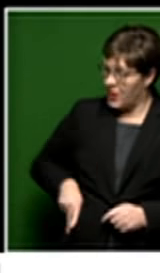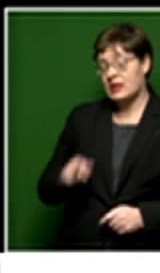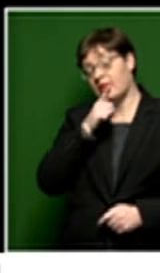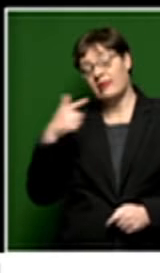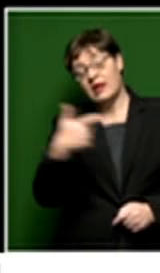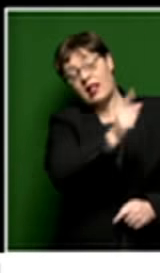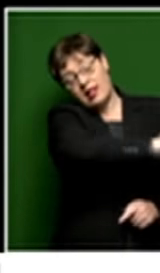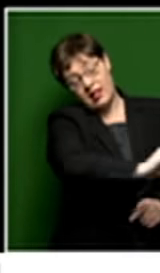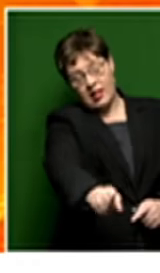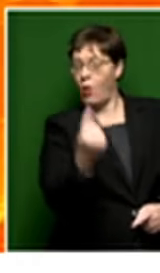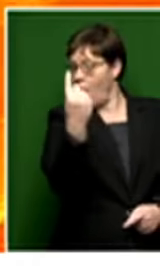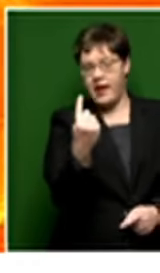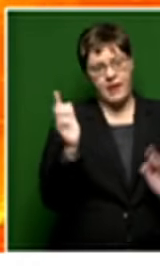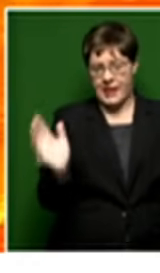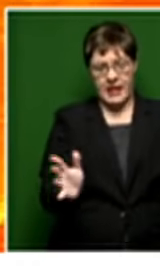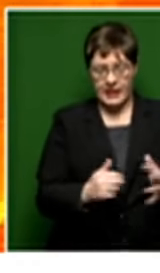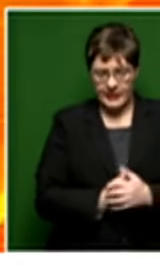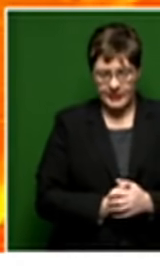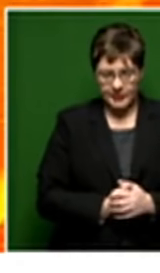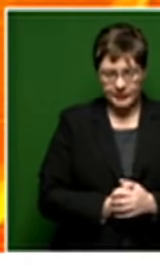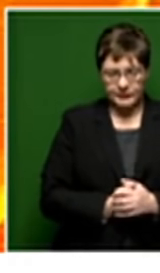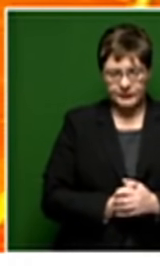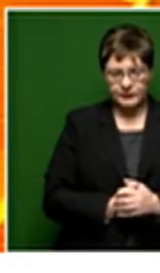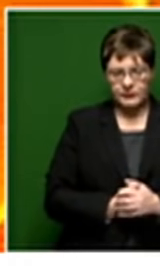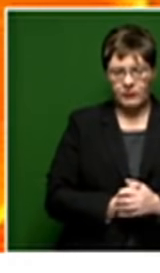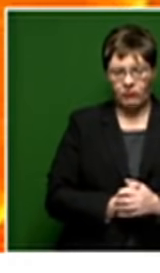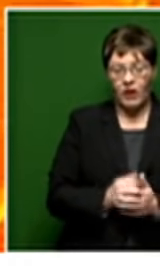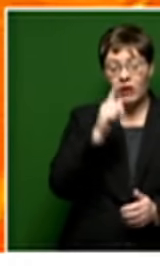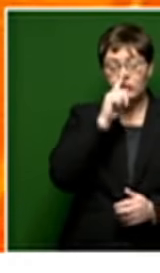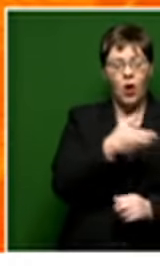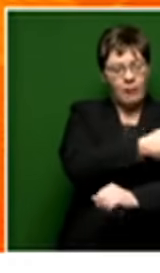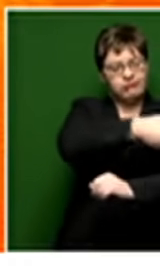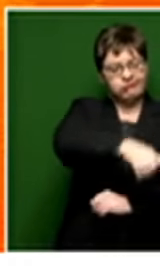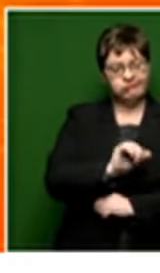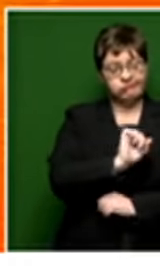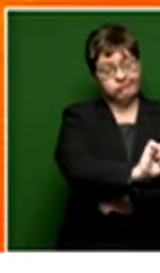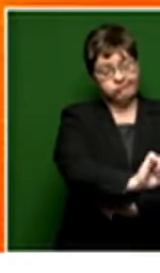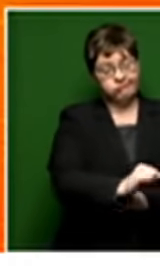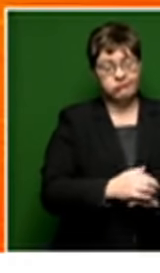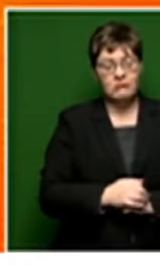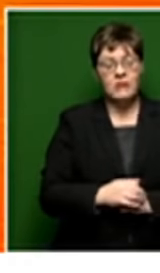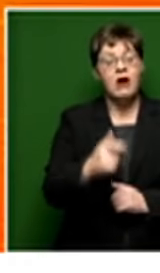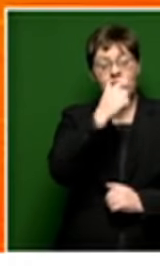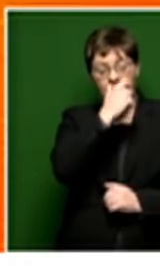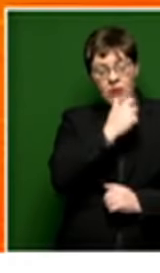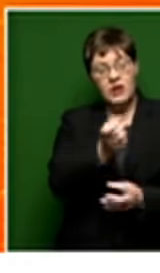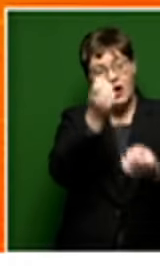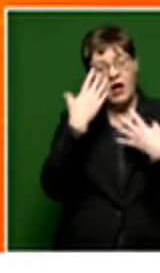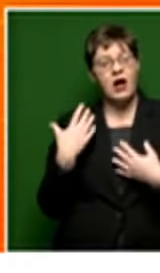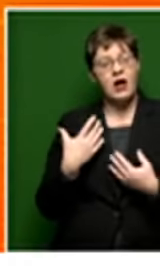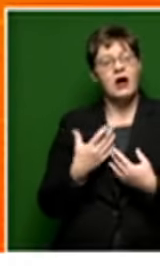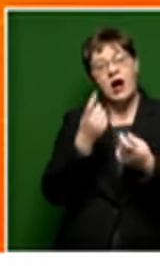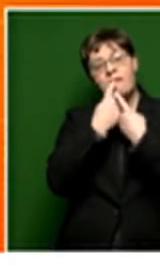deploy the SANDF. So when we look at the mandate now, we heard President Ramaphosa last